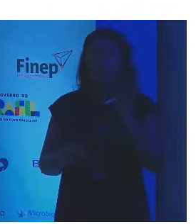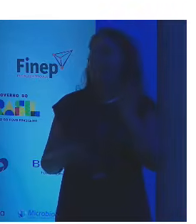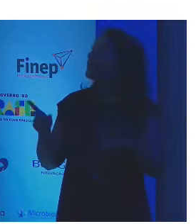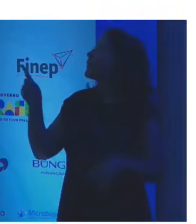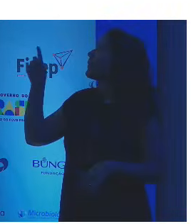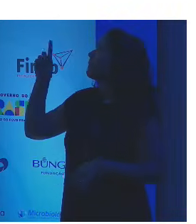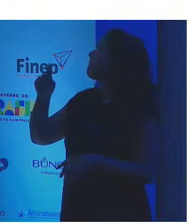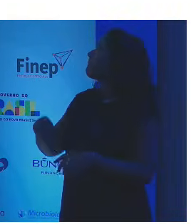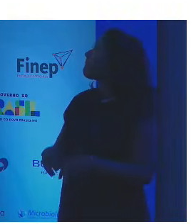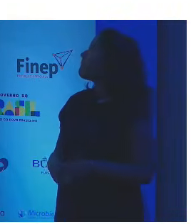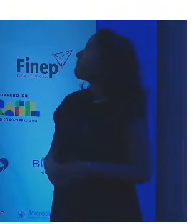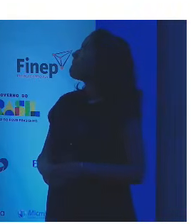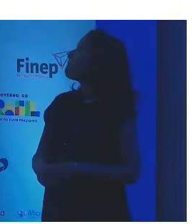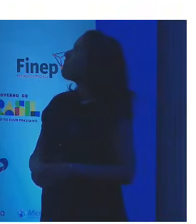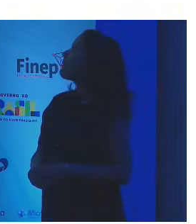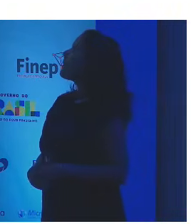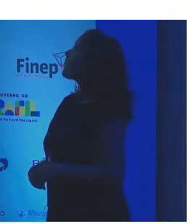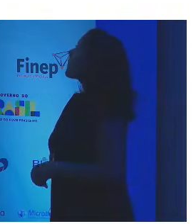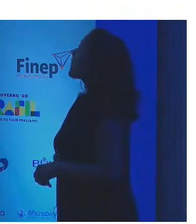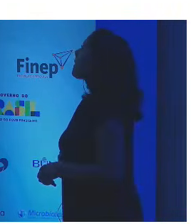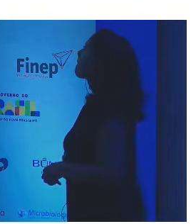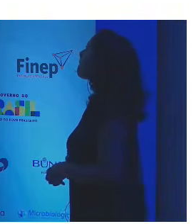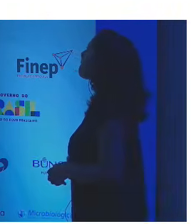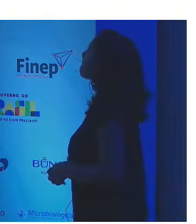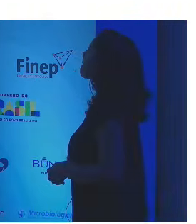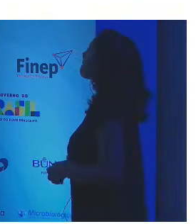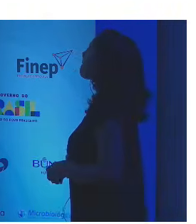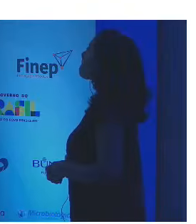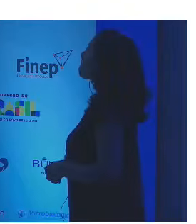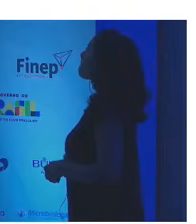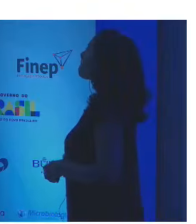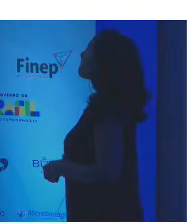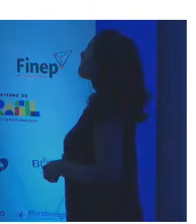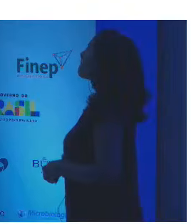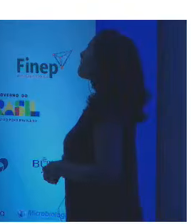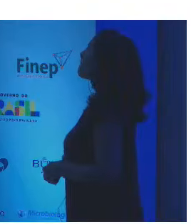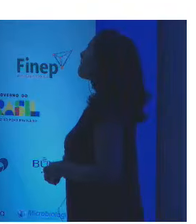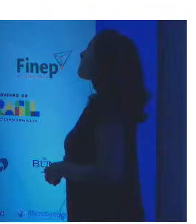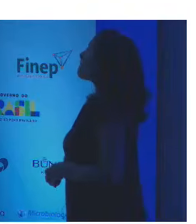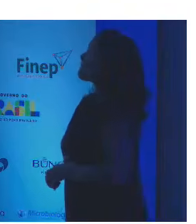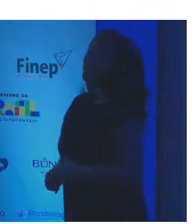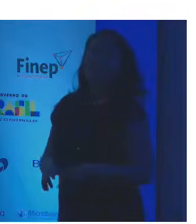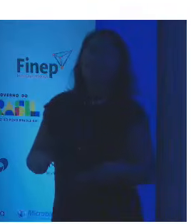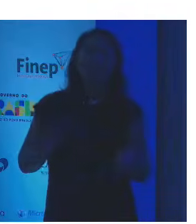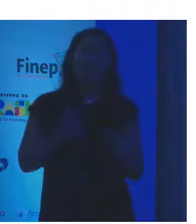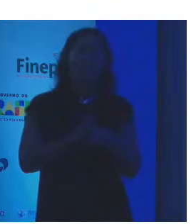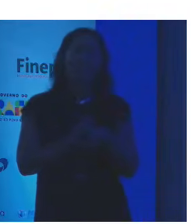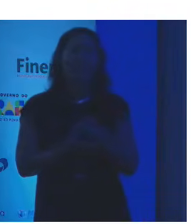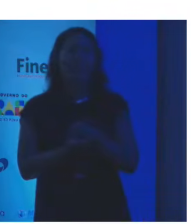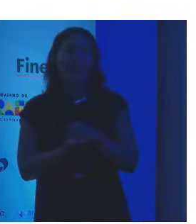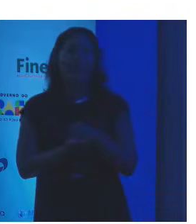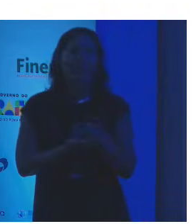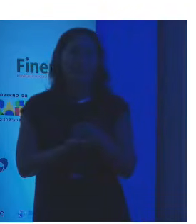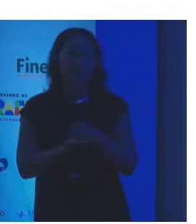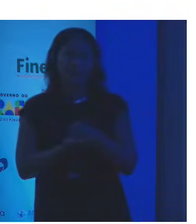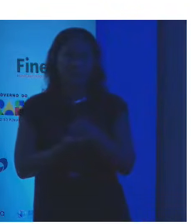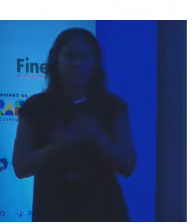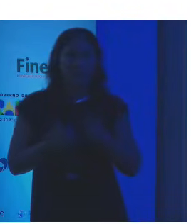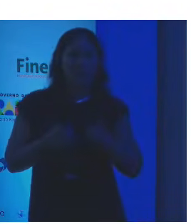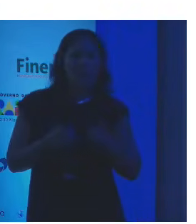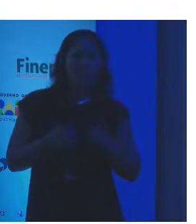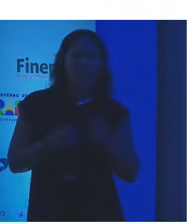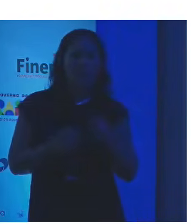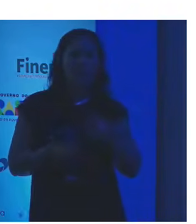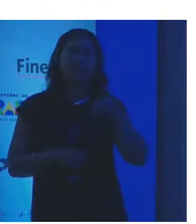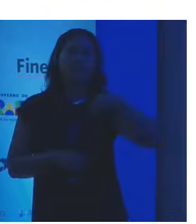last. It's the gaming industry. This is the real ocean. Now we are in North Sea. You decide to